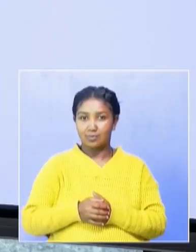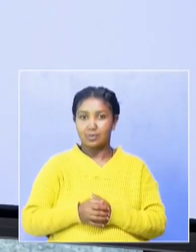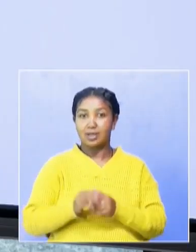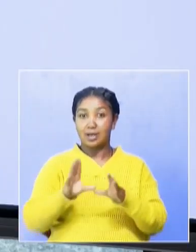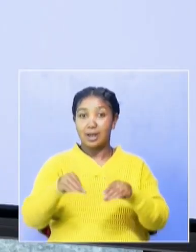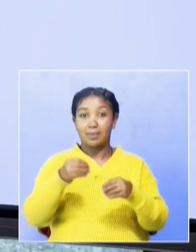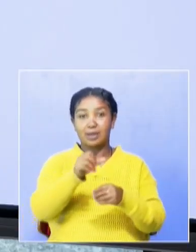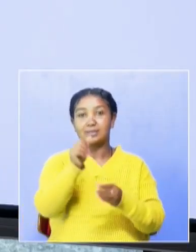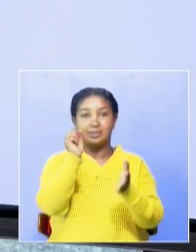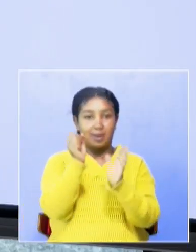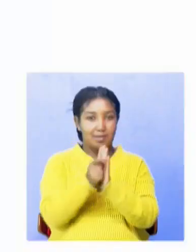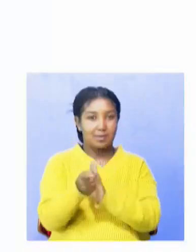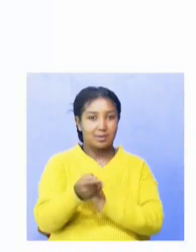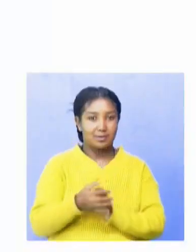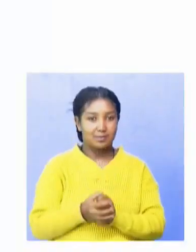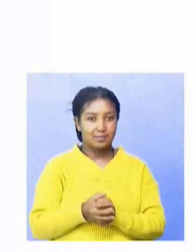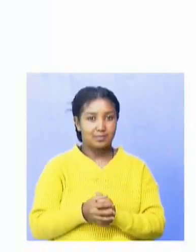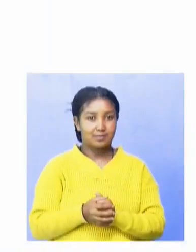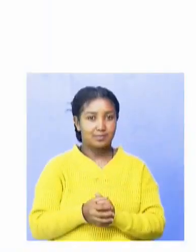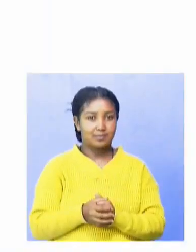Let me give another example too.